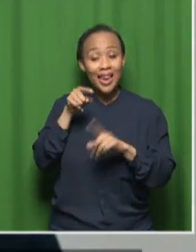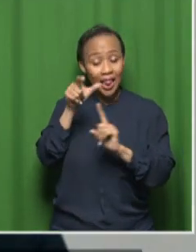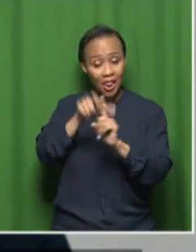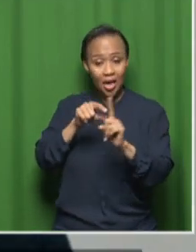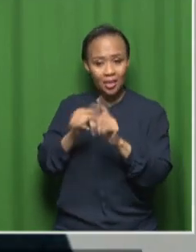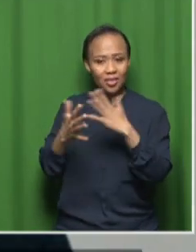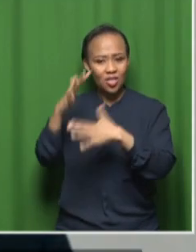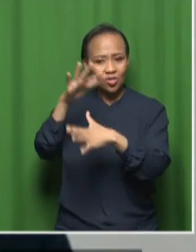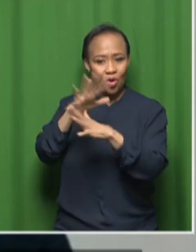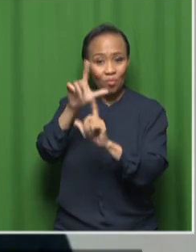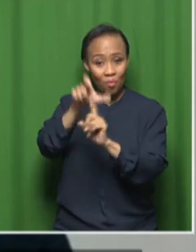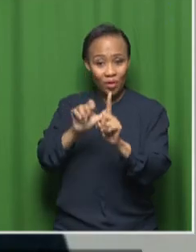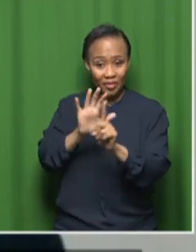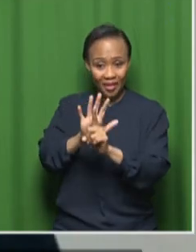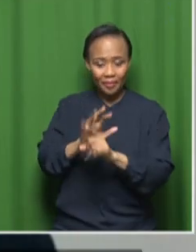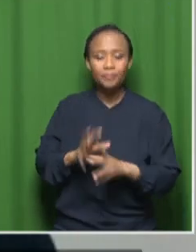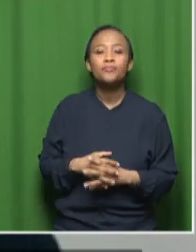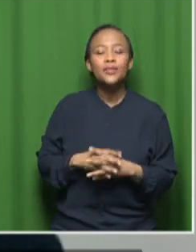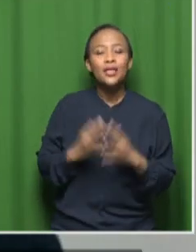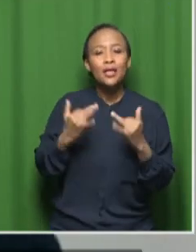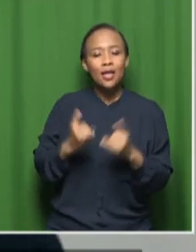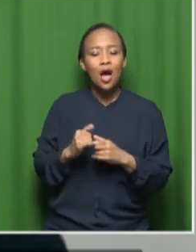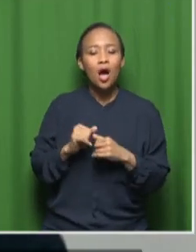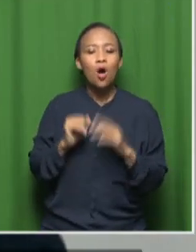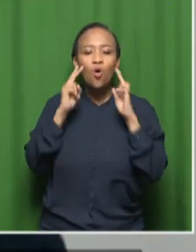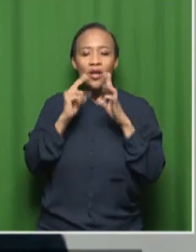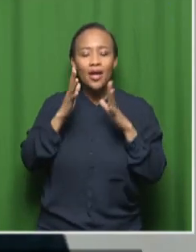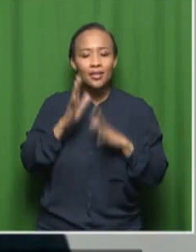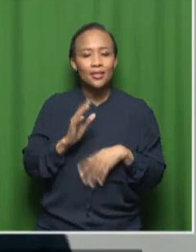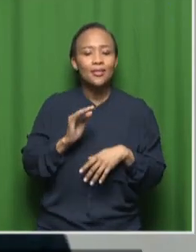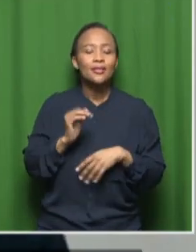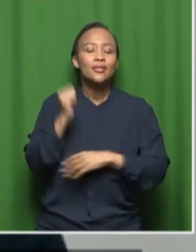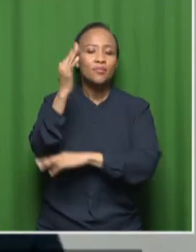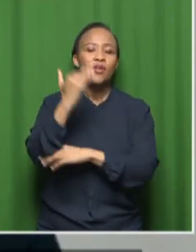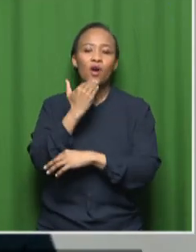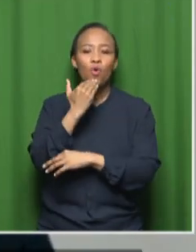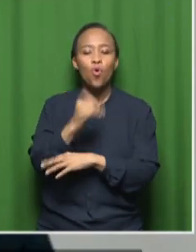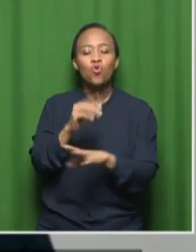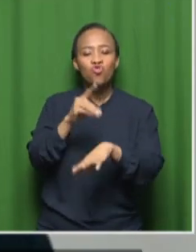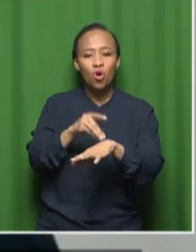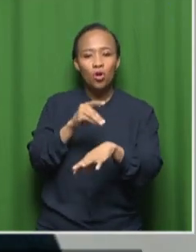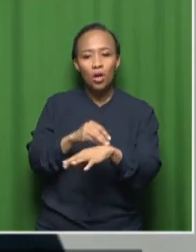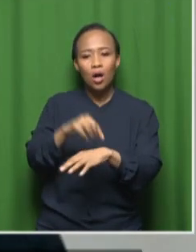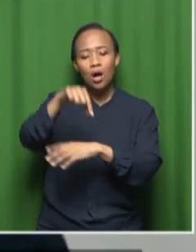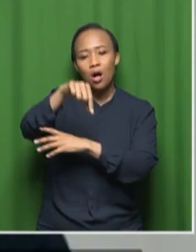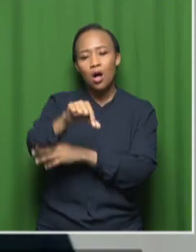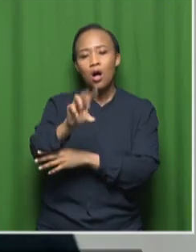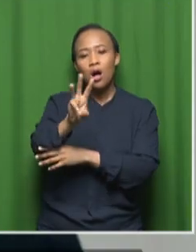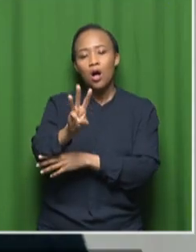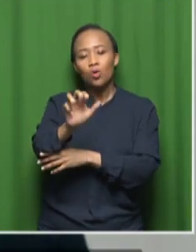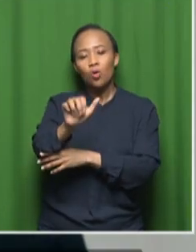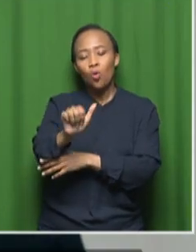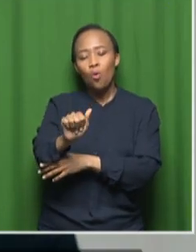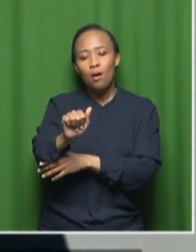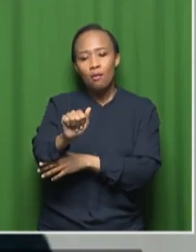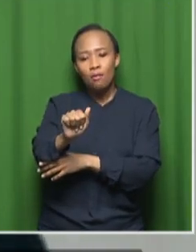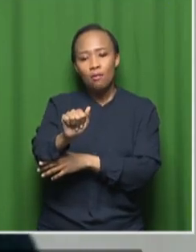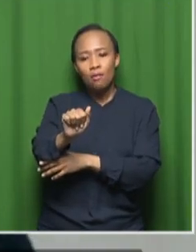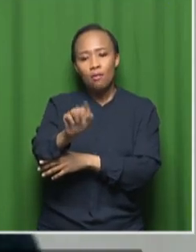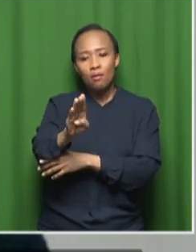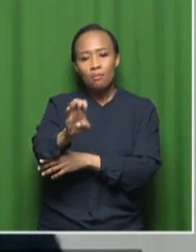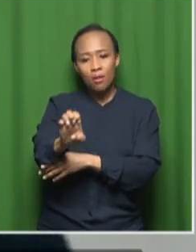so, guest speaker will be Dr. Peter Kwabe, who will be delivering the first lecture.